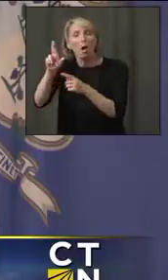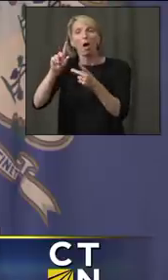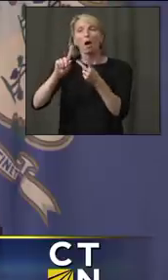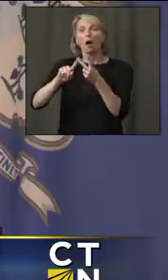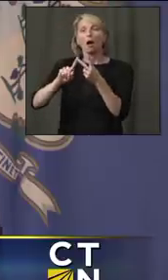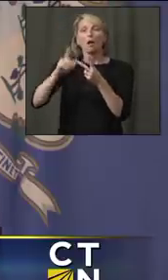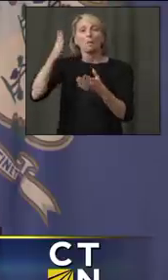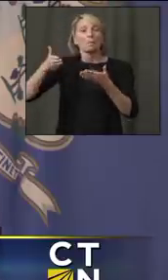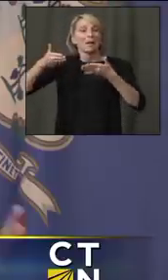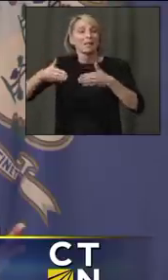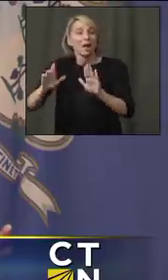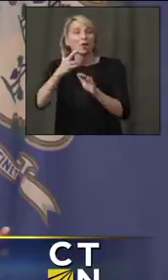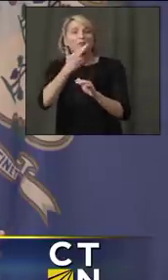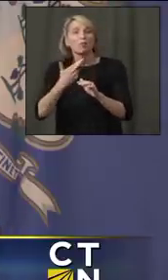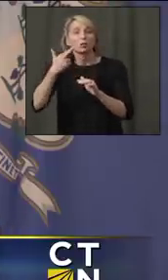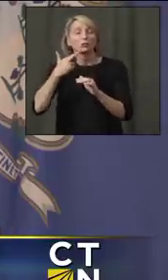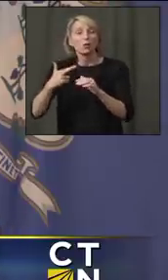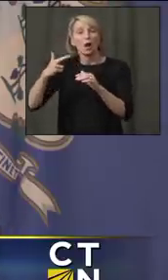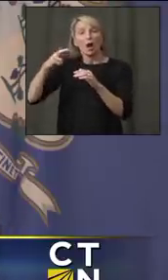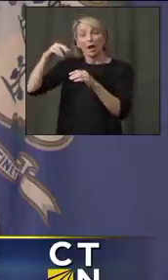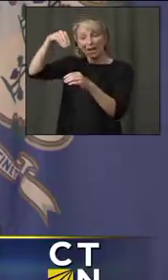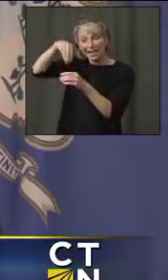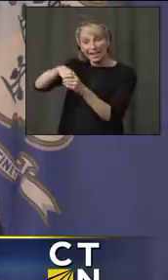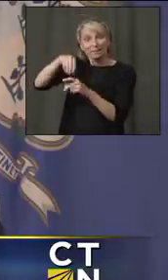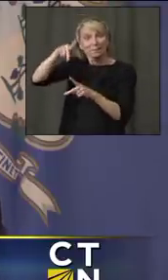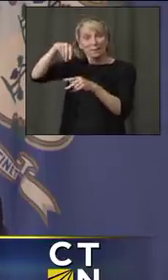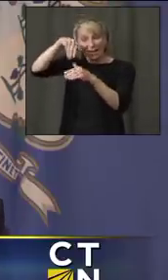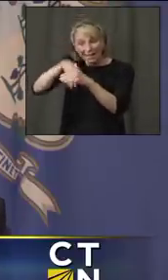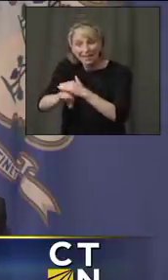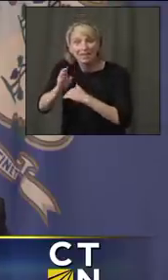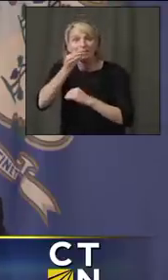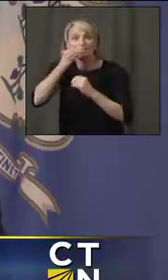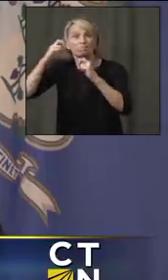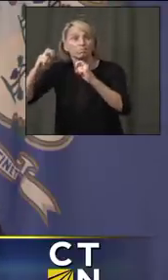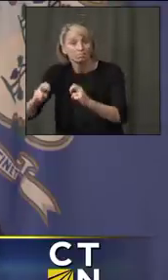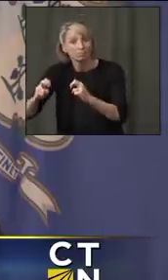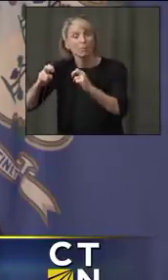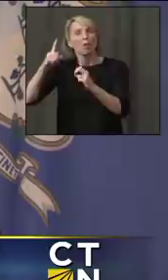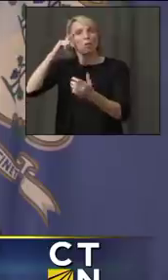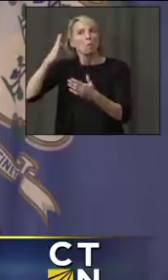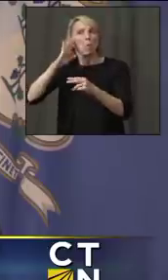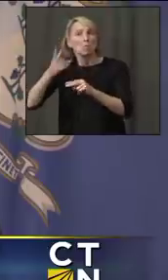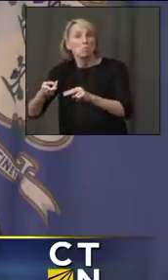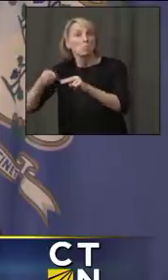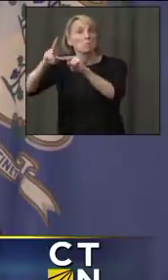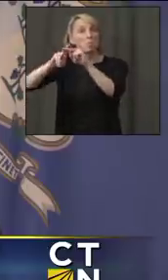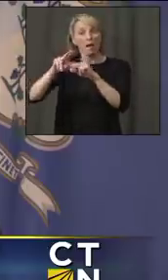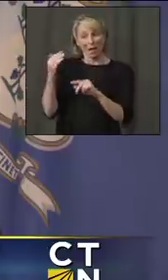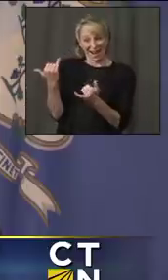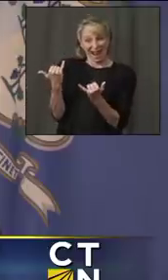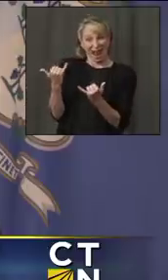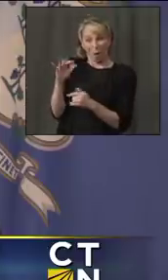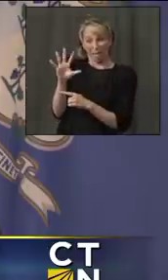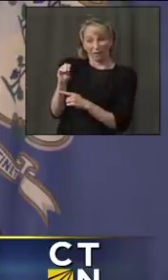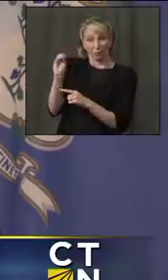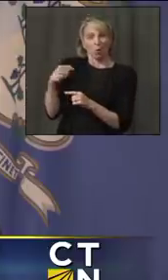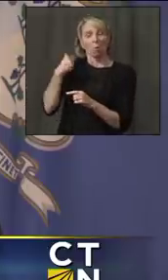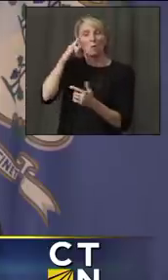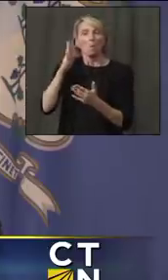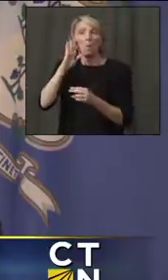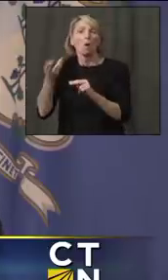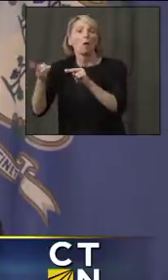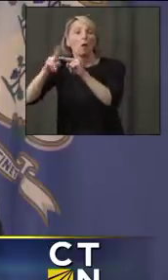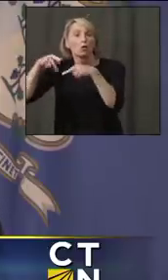restaurants. We're down at 50% for indoor. But again, Texas just lowered themselves down to 50% for